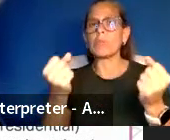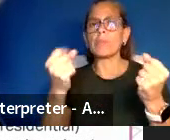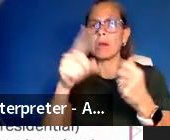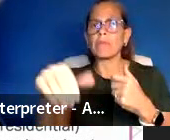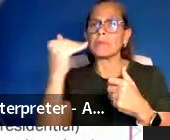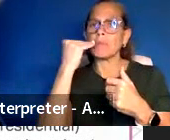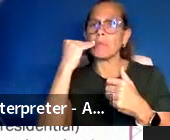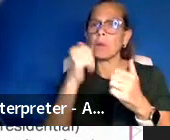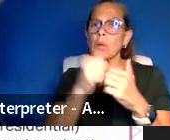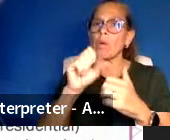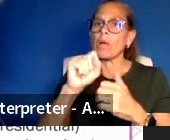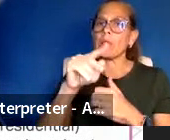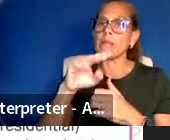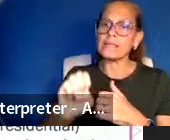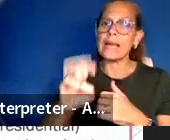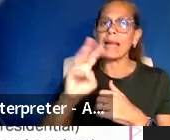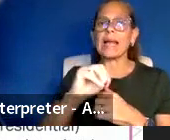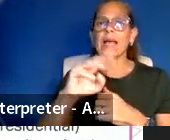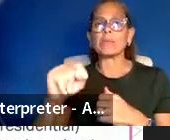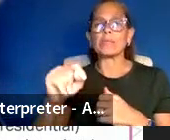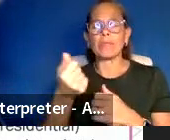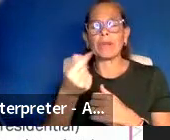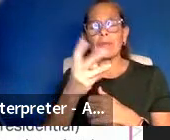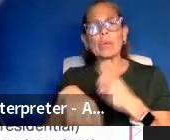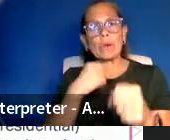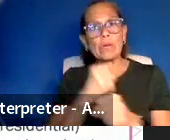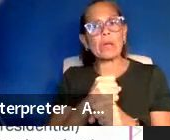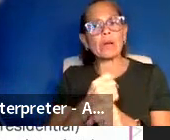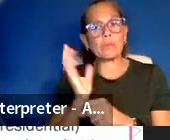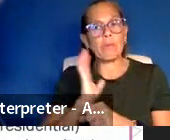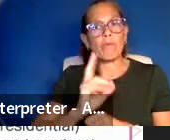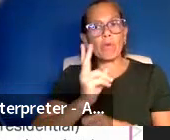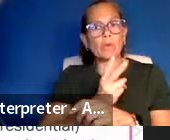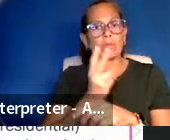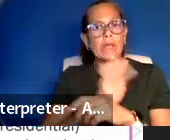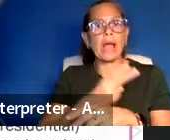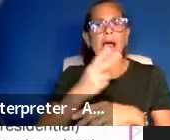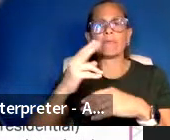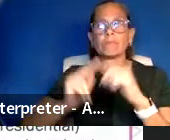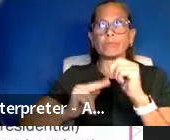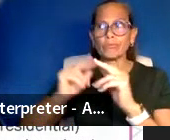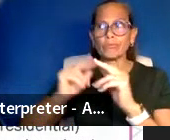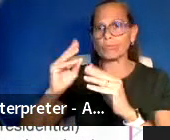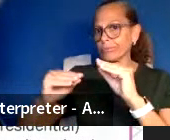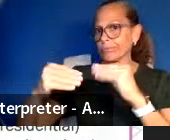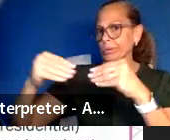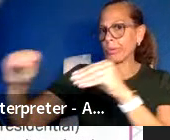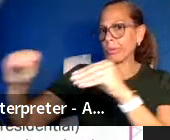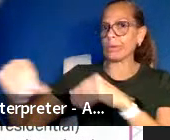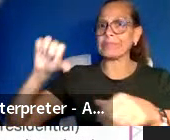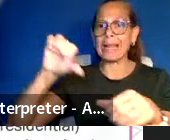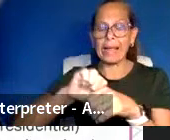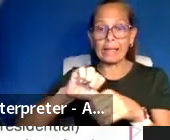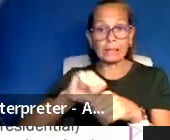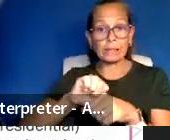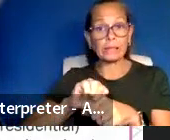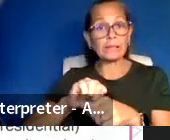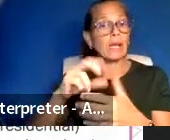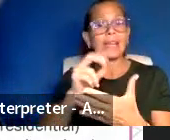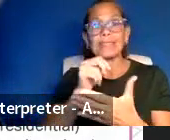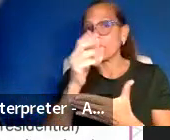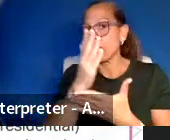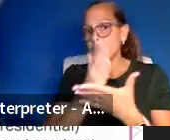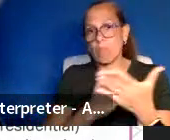with this site. It's sat empty for the last few years and used to have retail stores and a gas station. While this block is not part of the